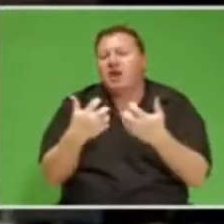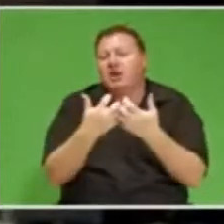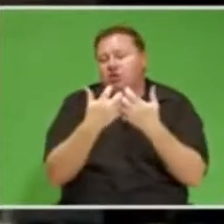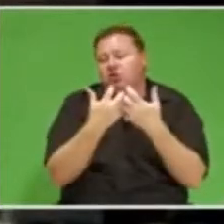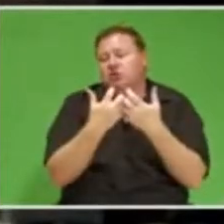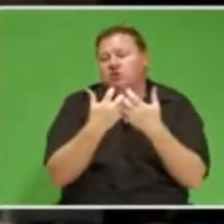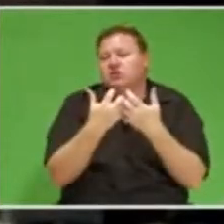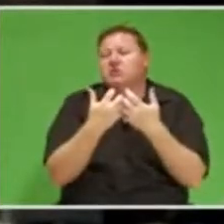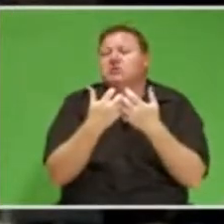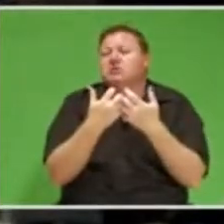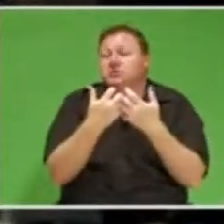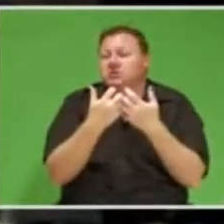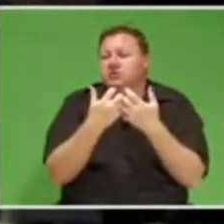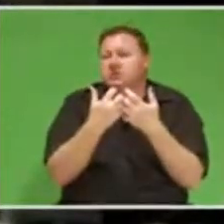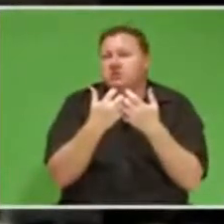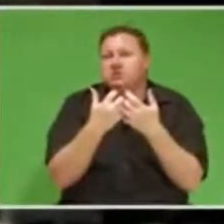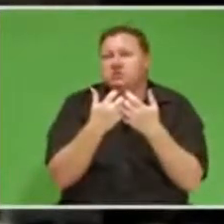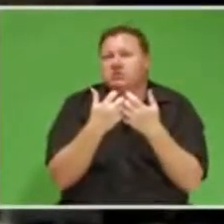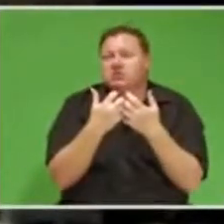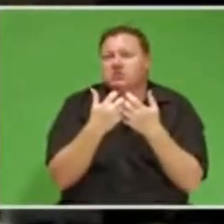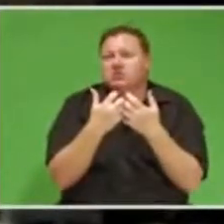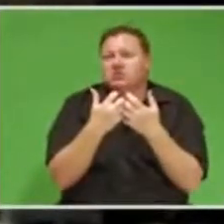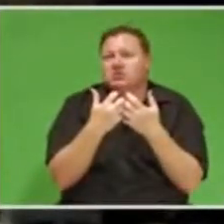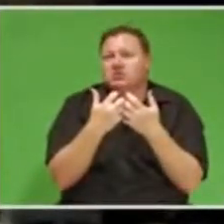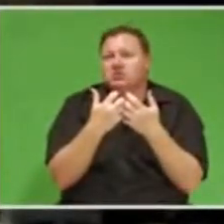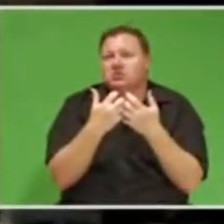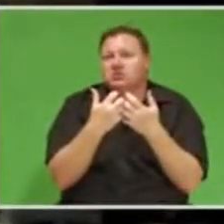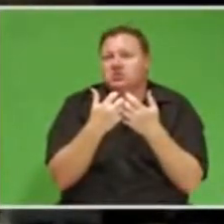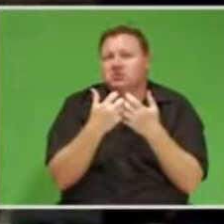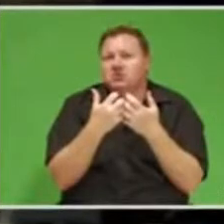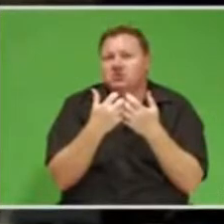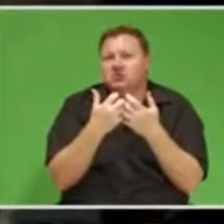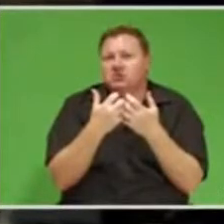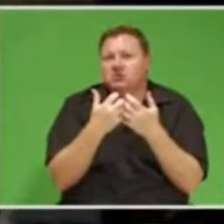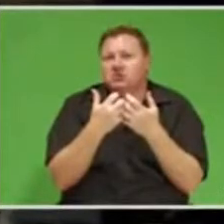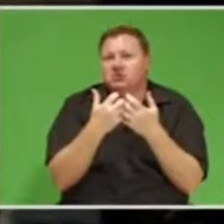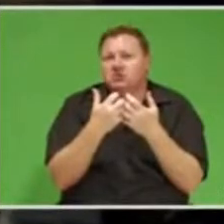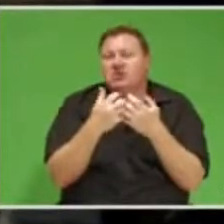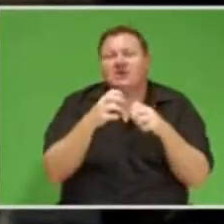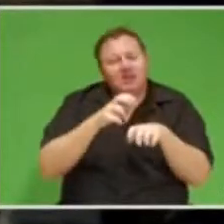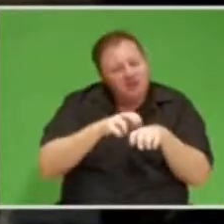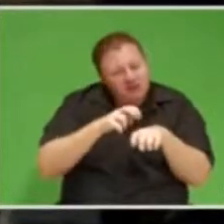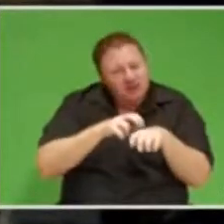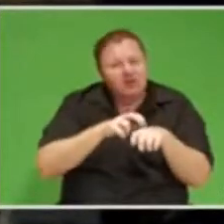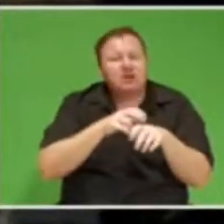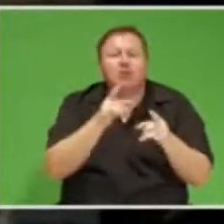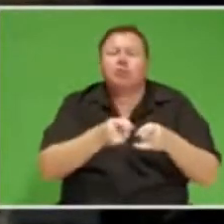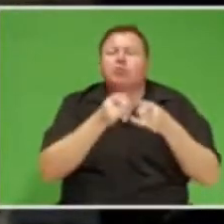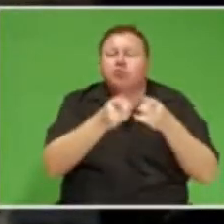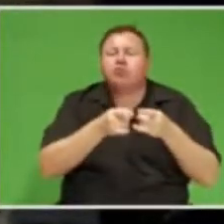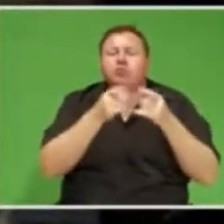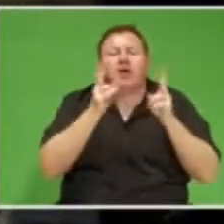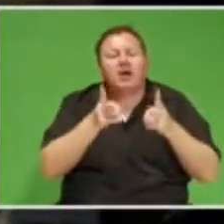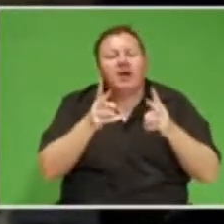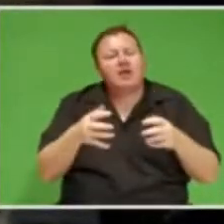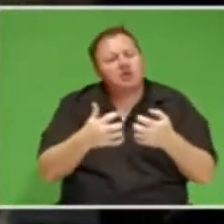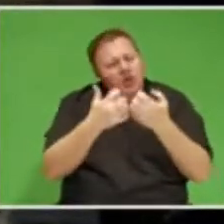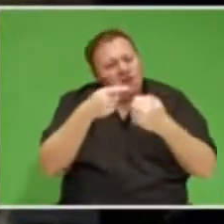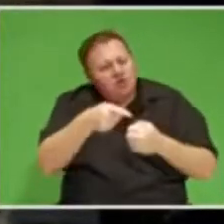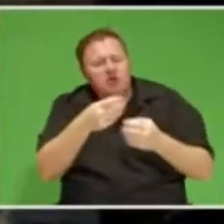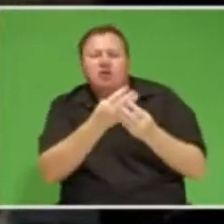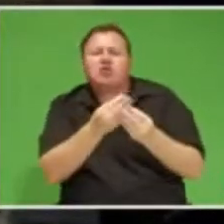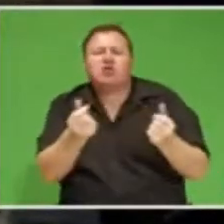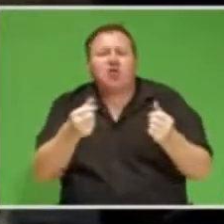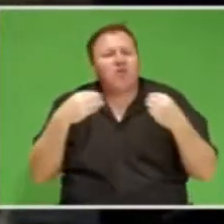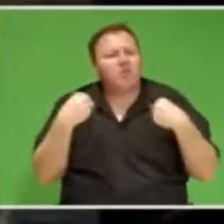yes, we've been facing with regard to getting our locomotives to move once again. We